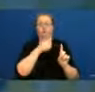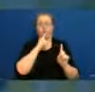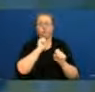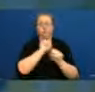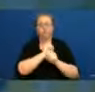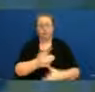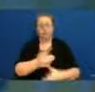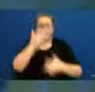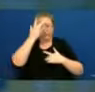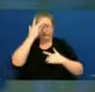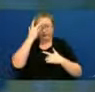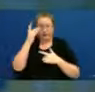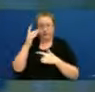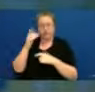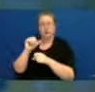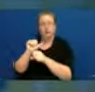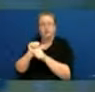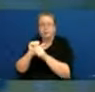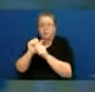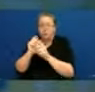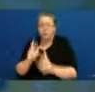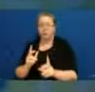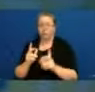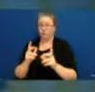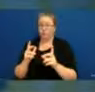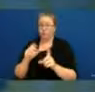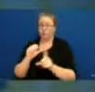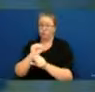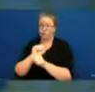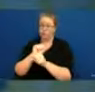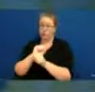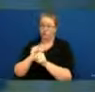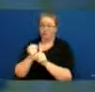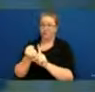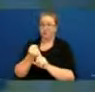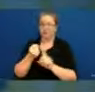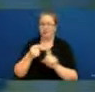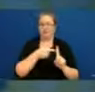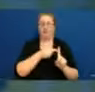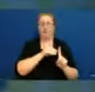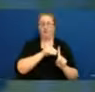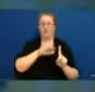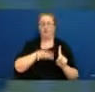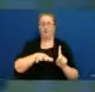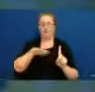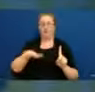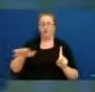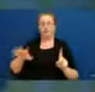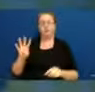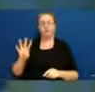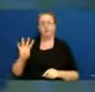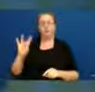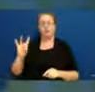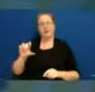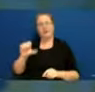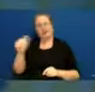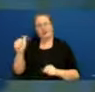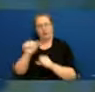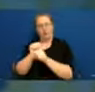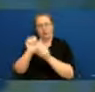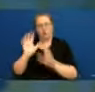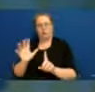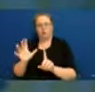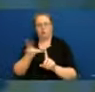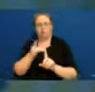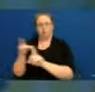positive COVID-19 employee in an industrial setting, 48 additional people became positive in